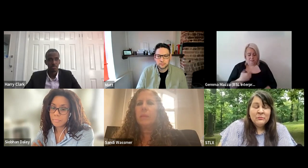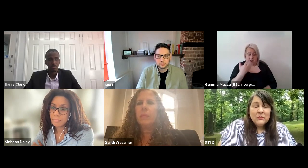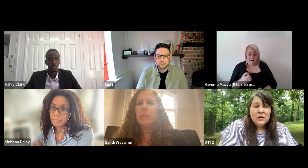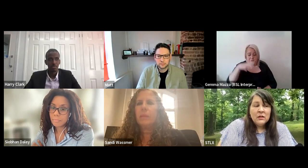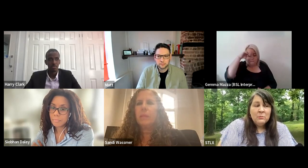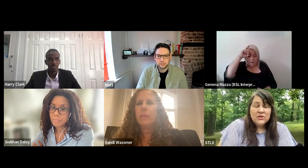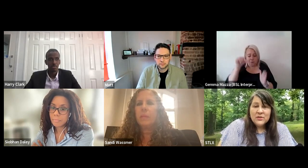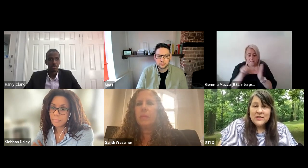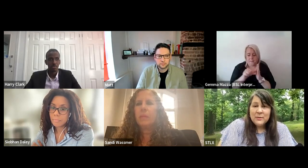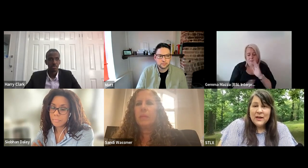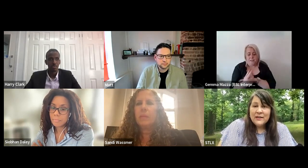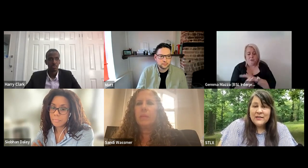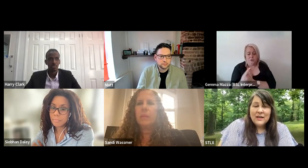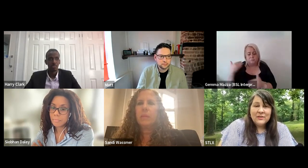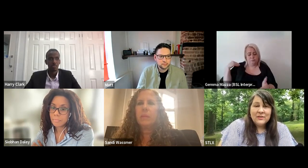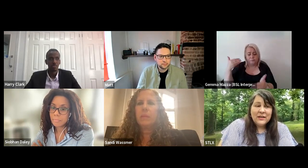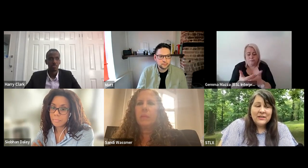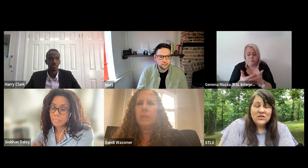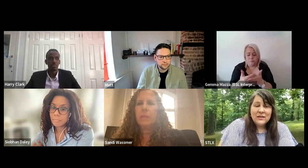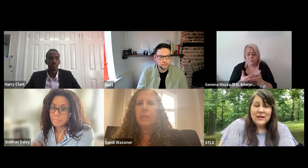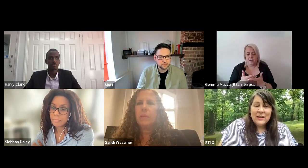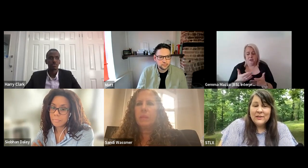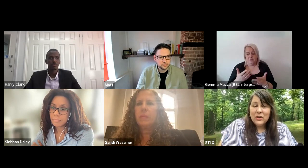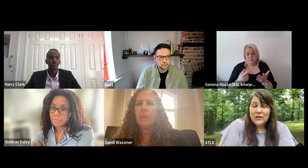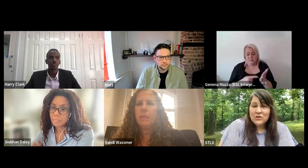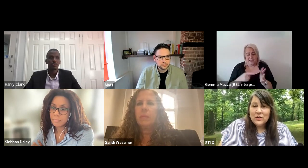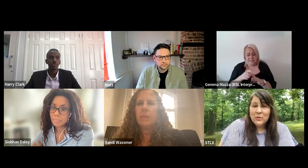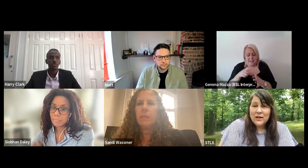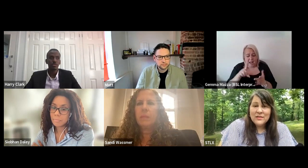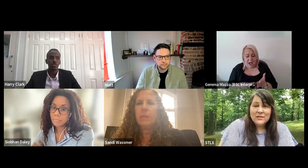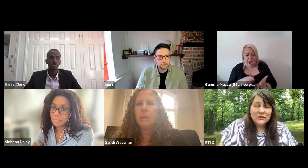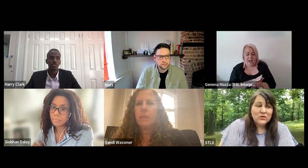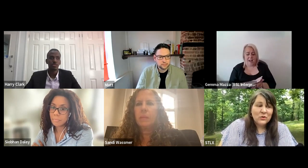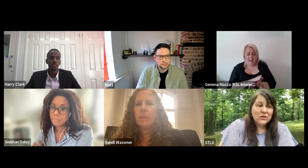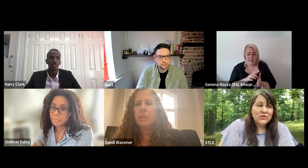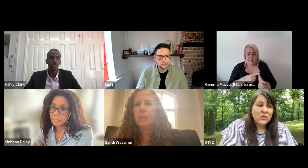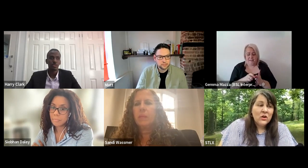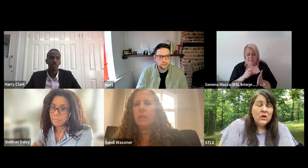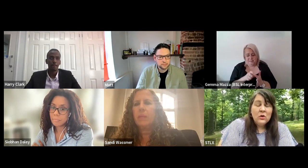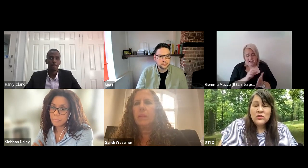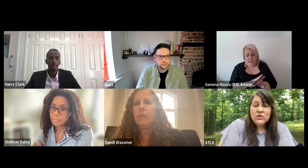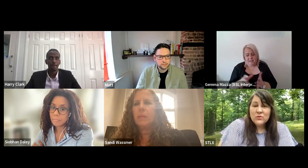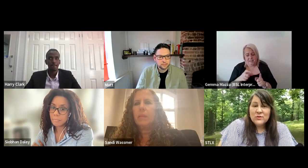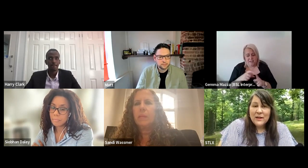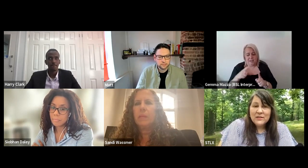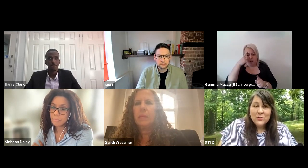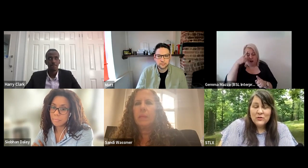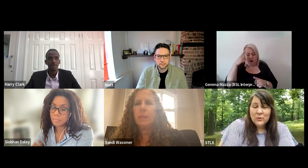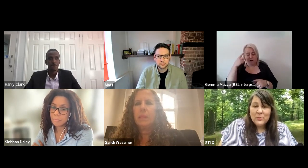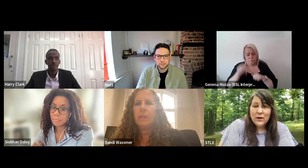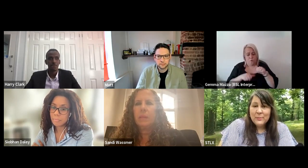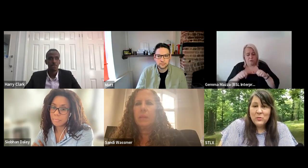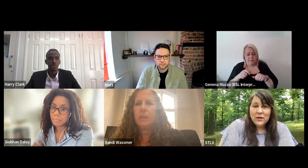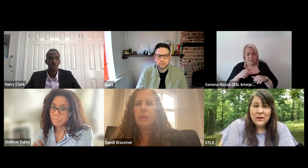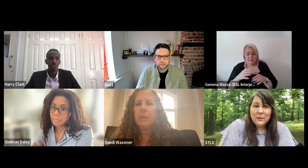had multiple TBIs, I have ADHD, and I have an auditory processing disorder. So which one's responsible